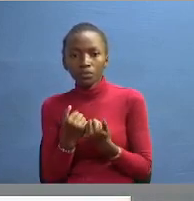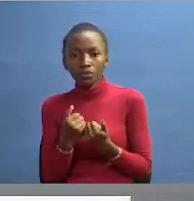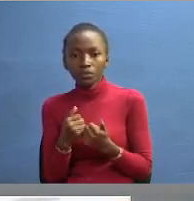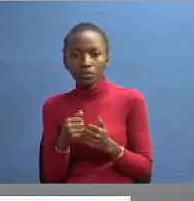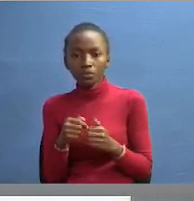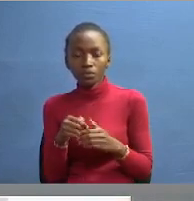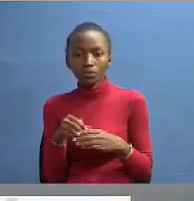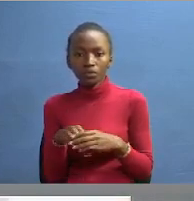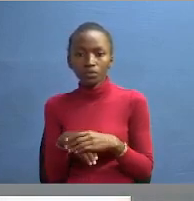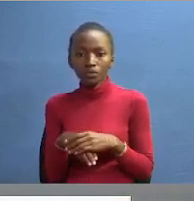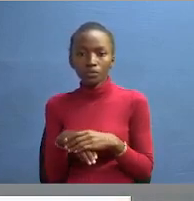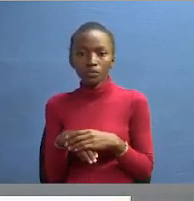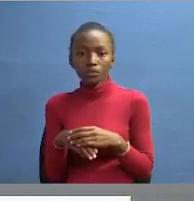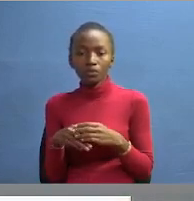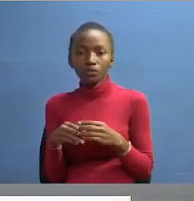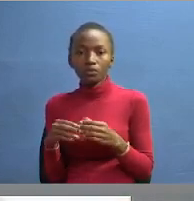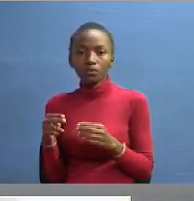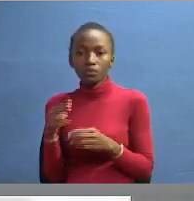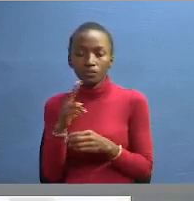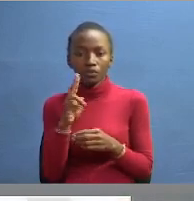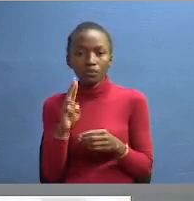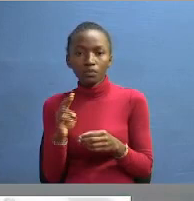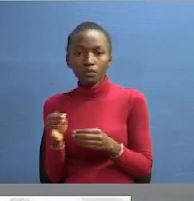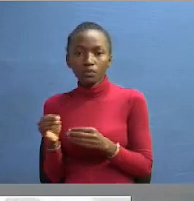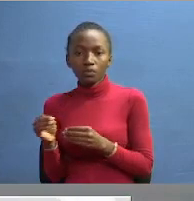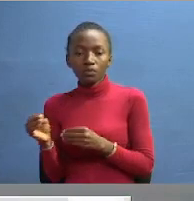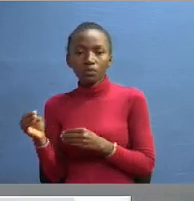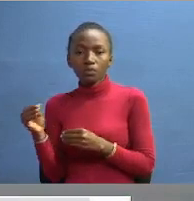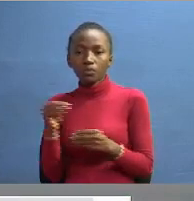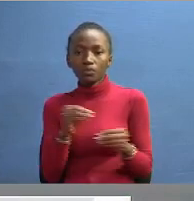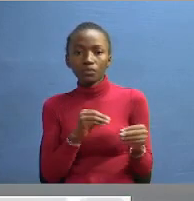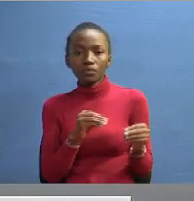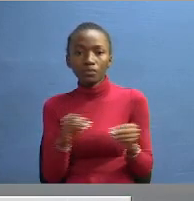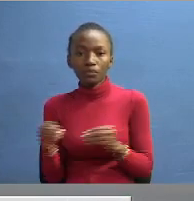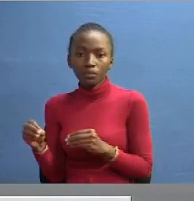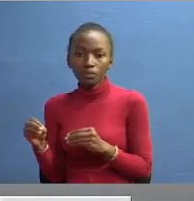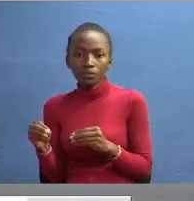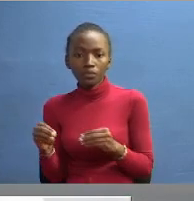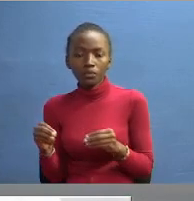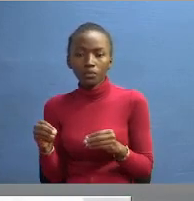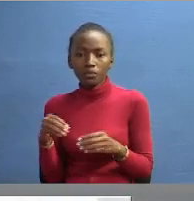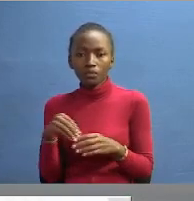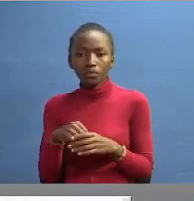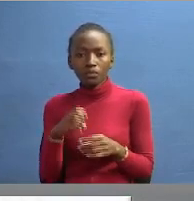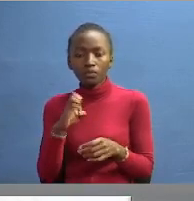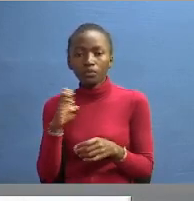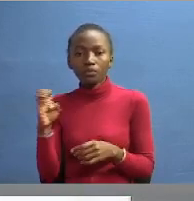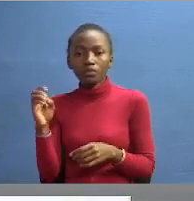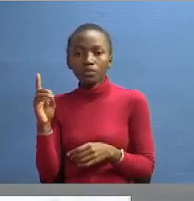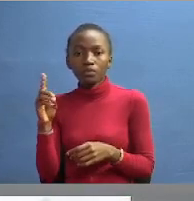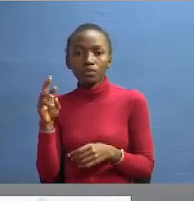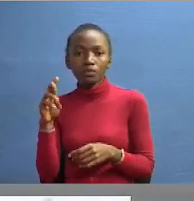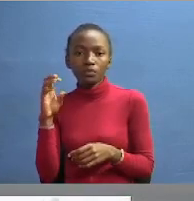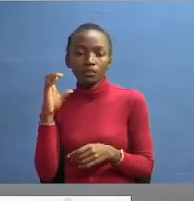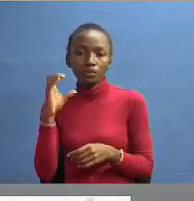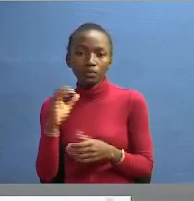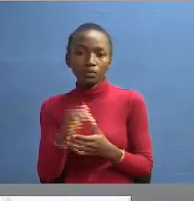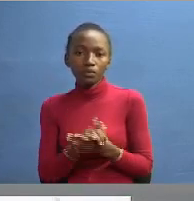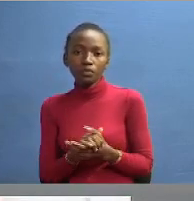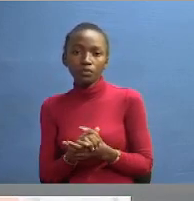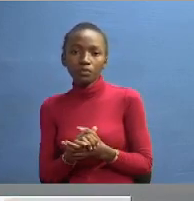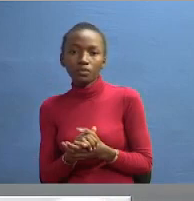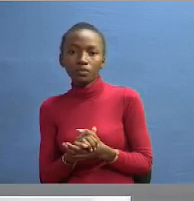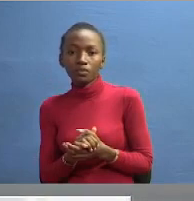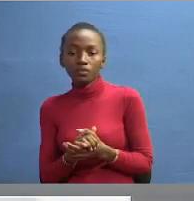are passing, crossing the borders of different states, getting into the eastern DRC. So could it be that the East